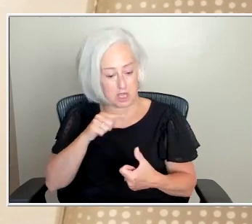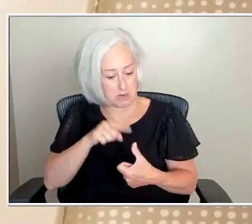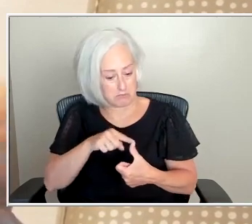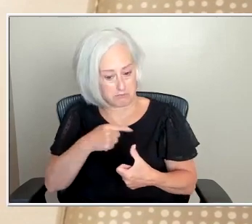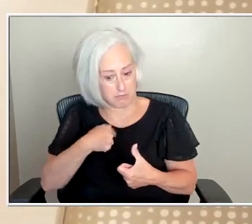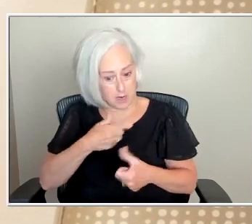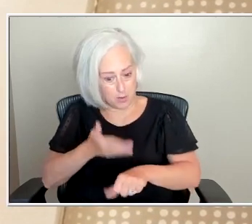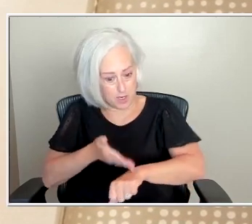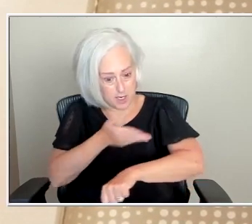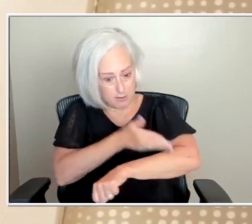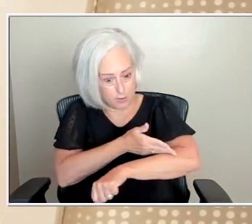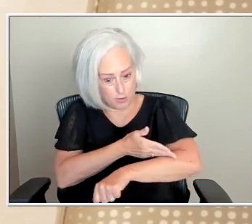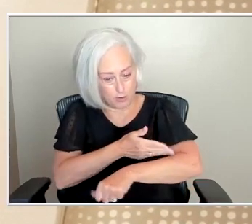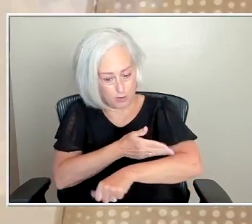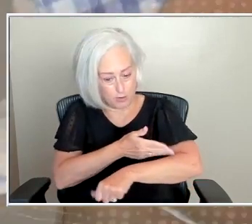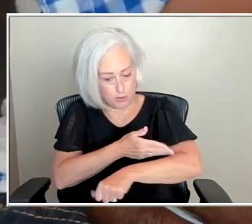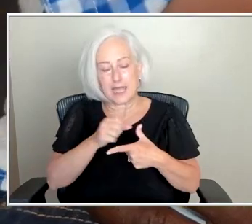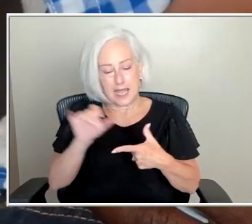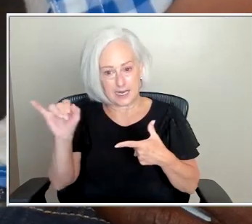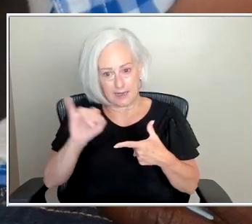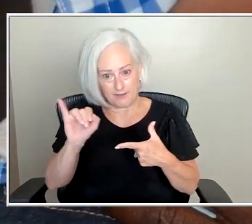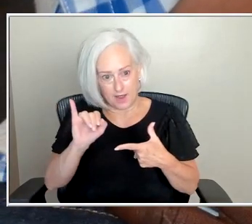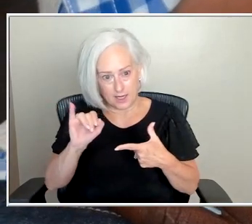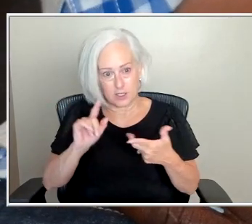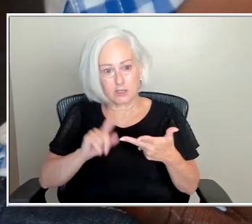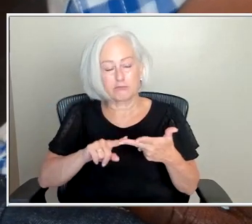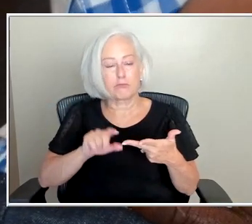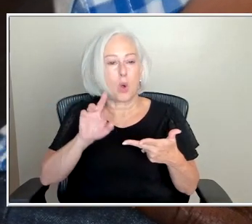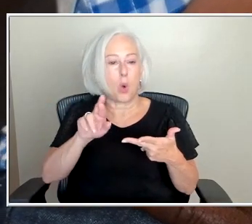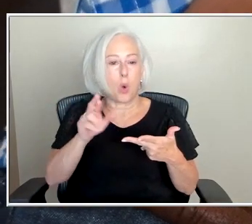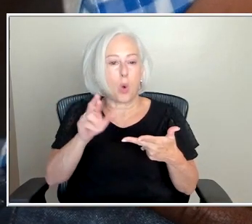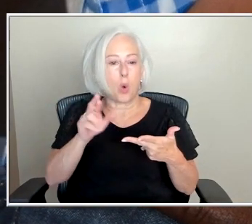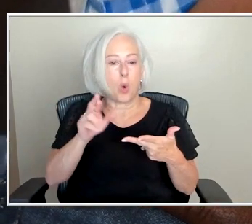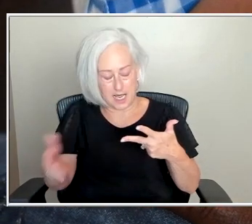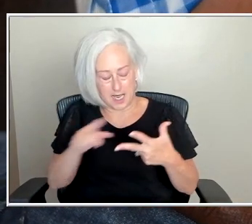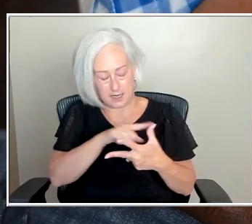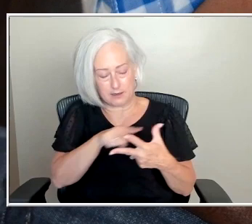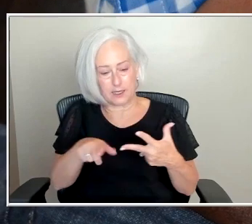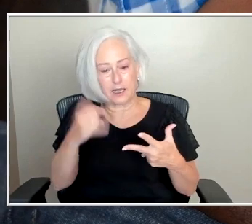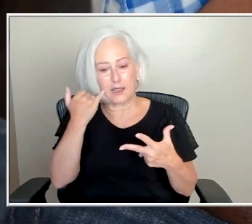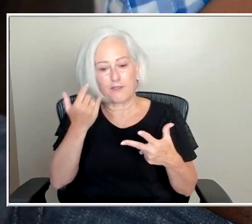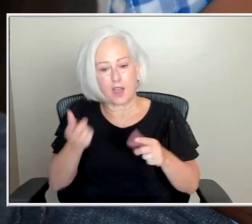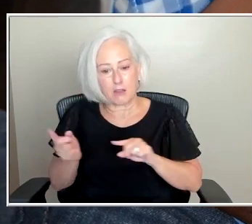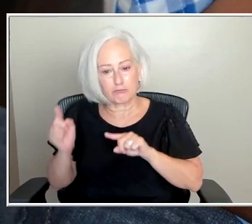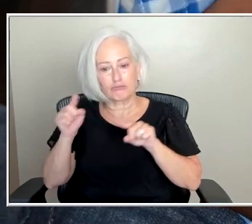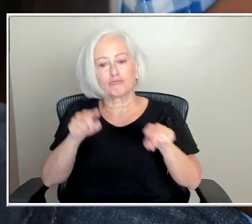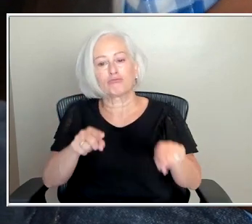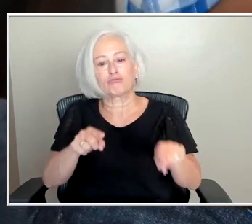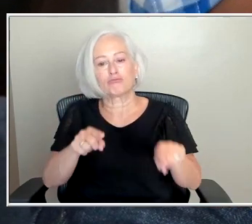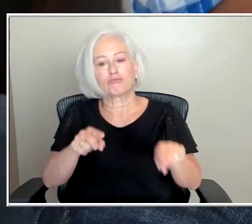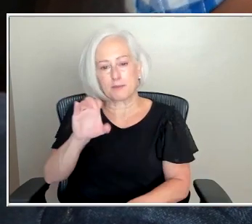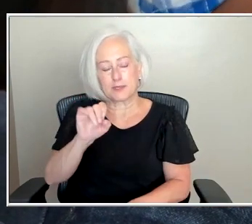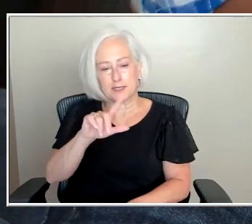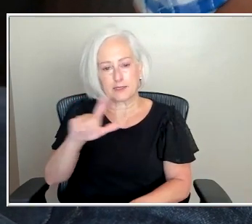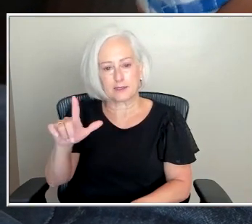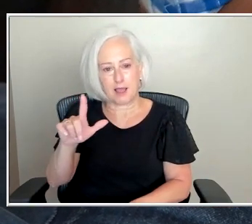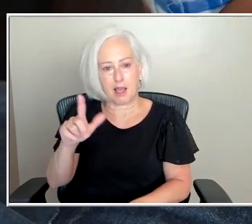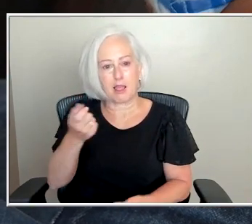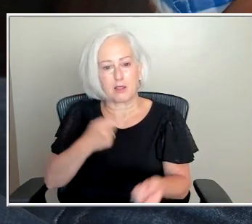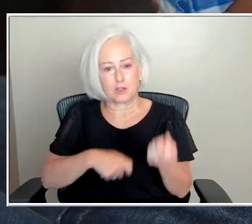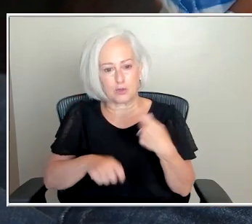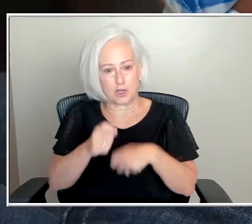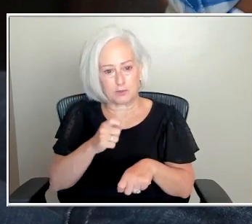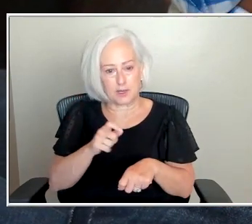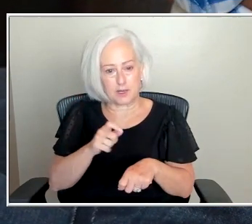infection, or I can possibly die. And that's why I was so afraid of committing to